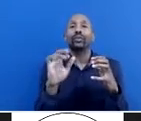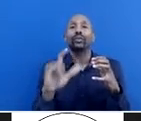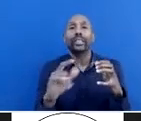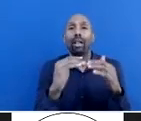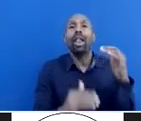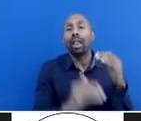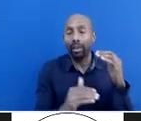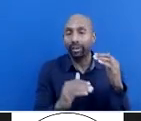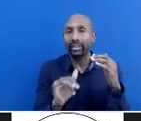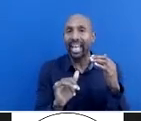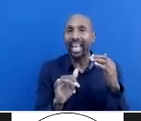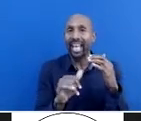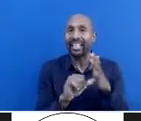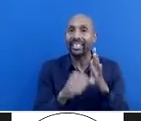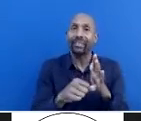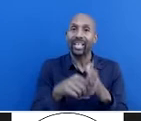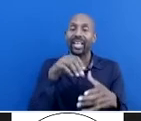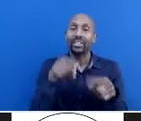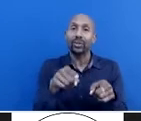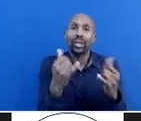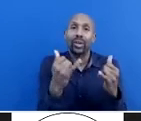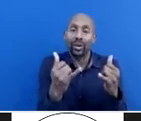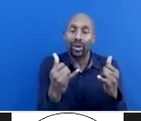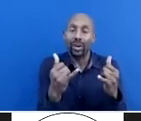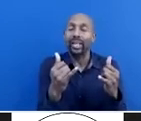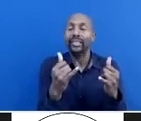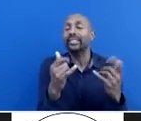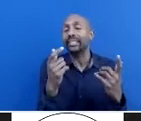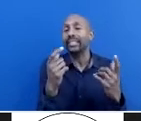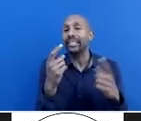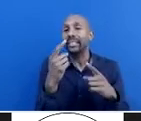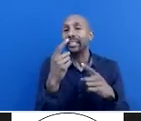but not in a way that is mournful or sorrowful.